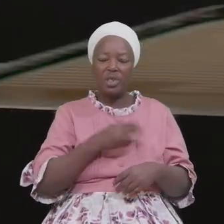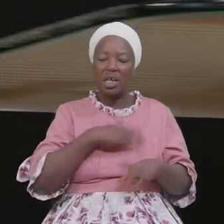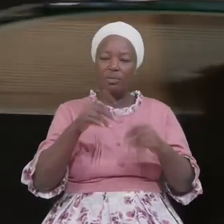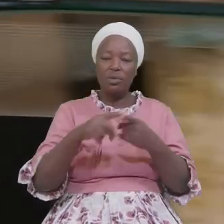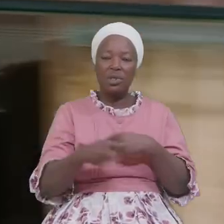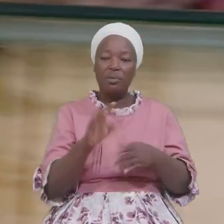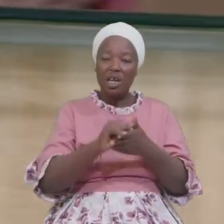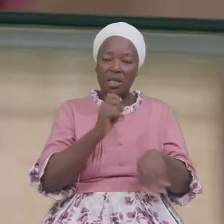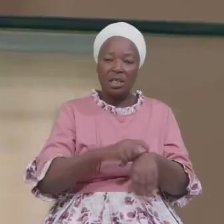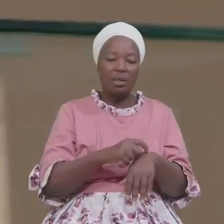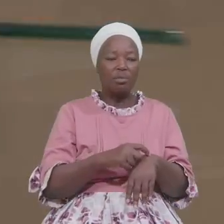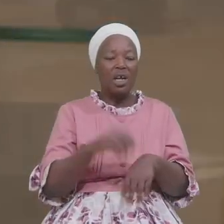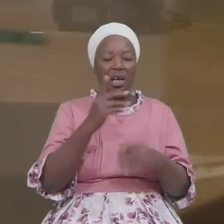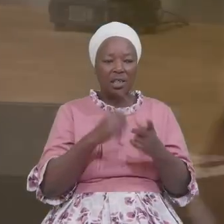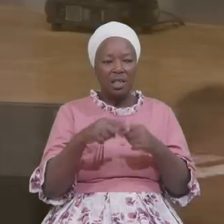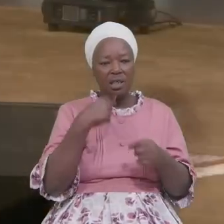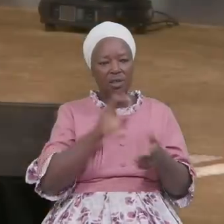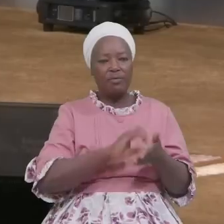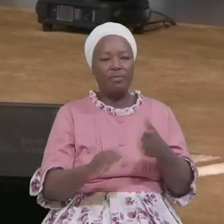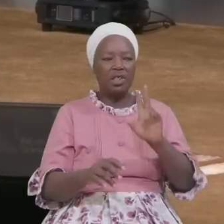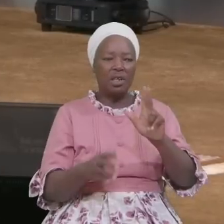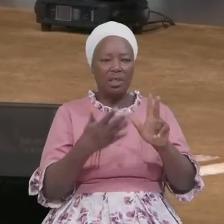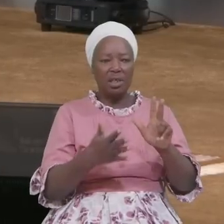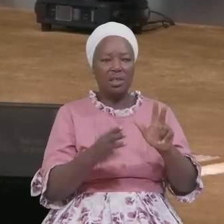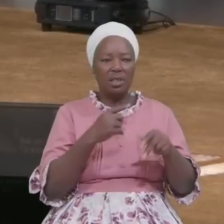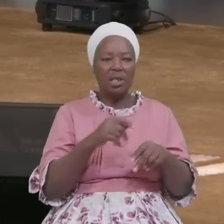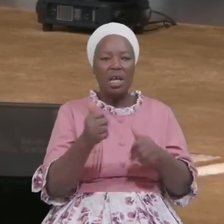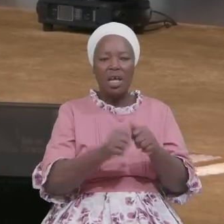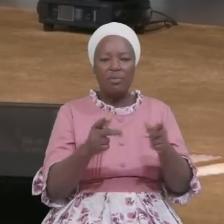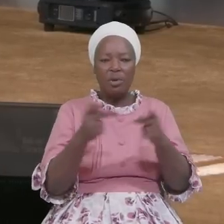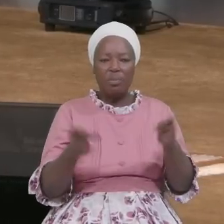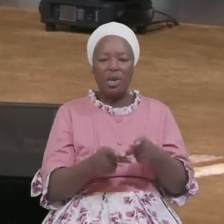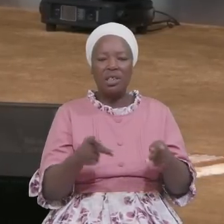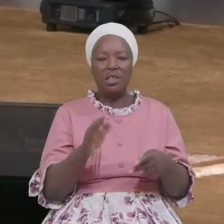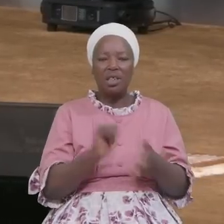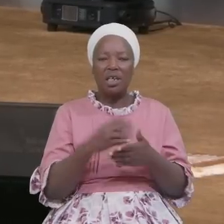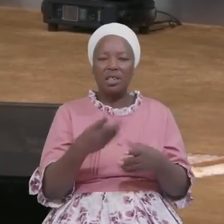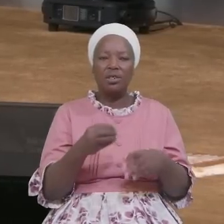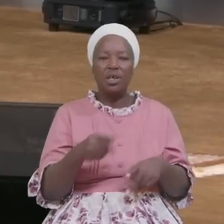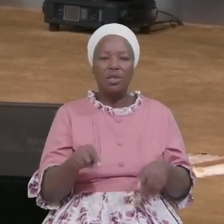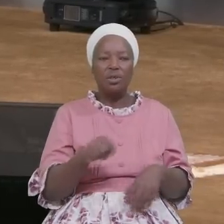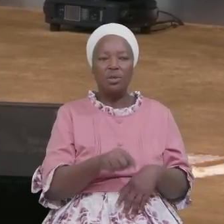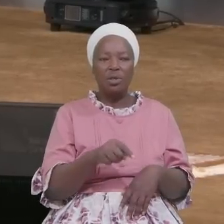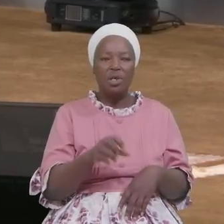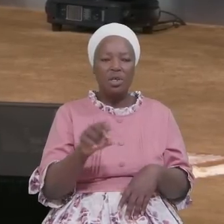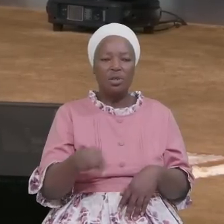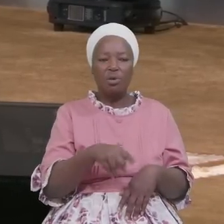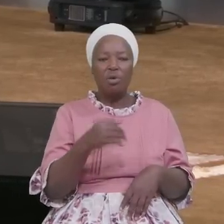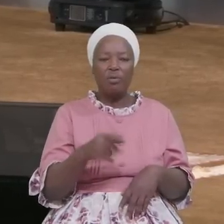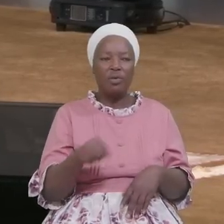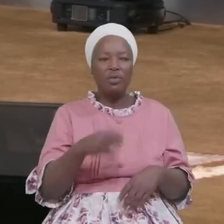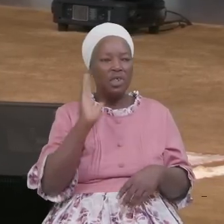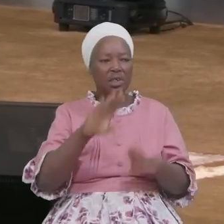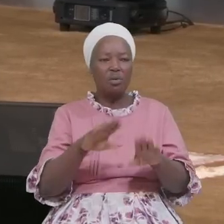It tells us in verse 3 there, it says, every place the sole of your foot shall tread upon,